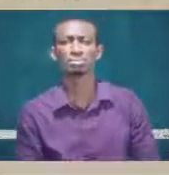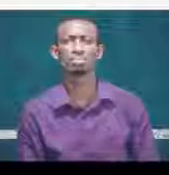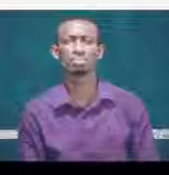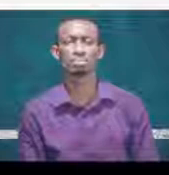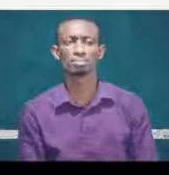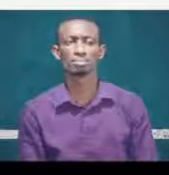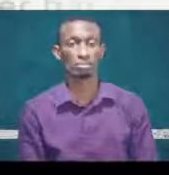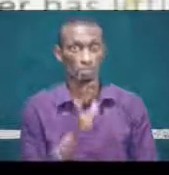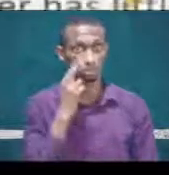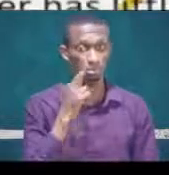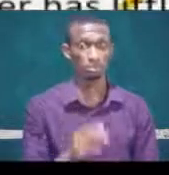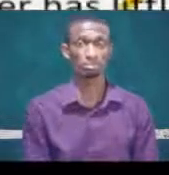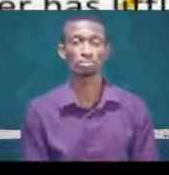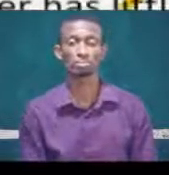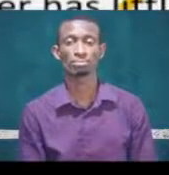So where are we?